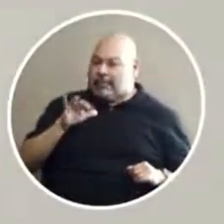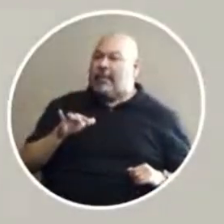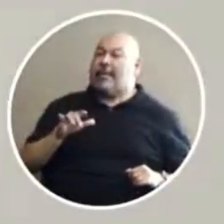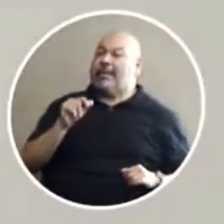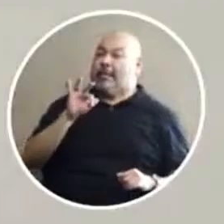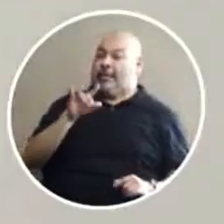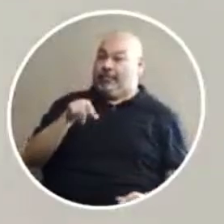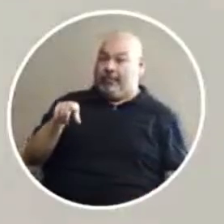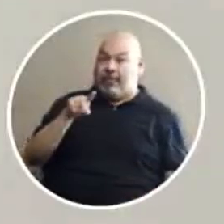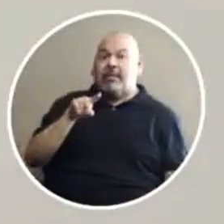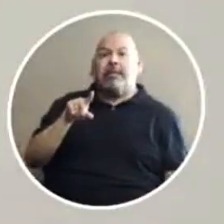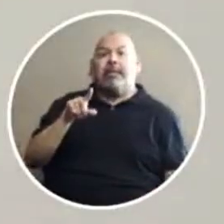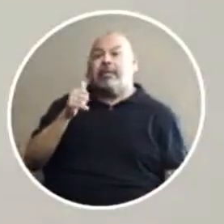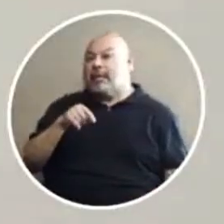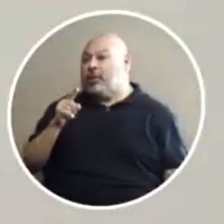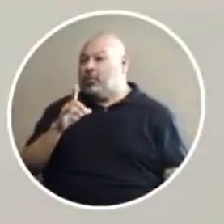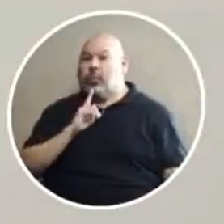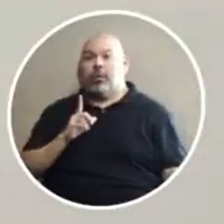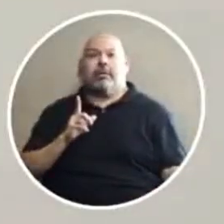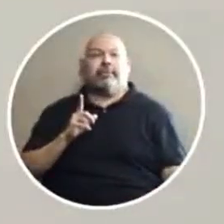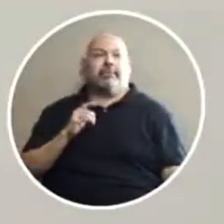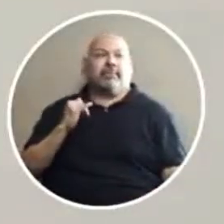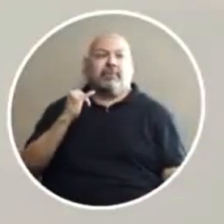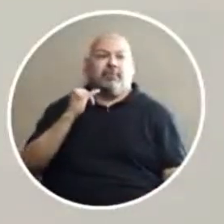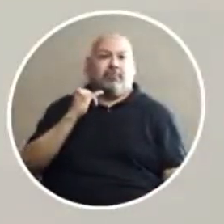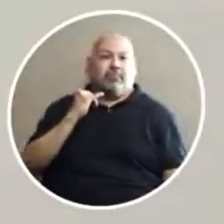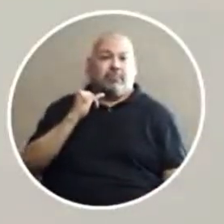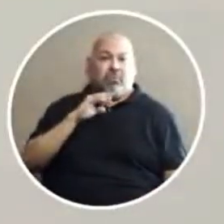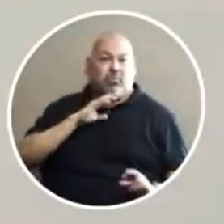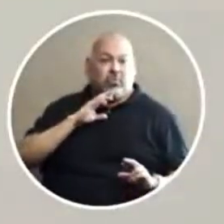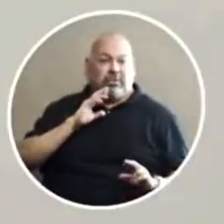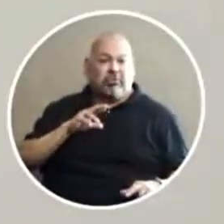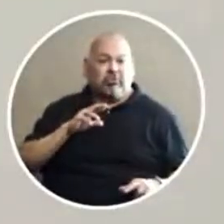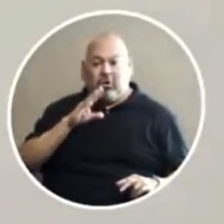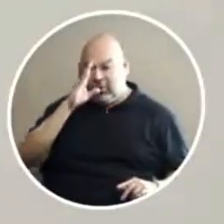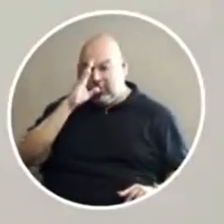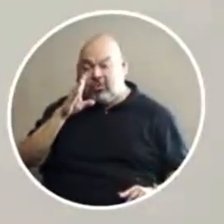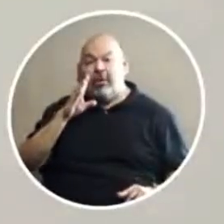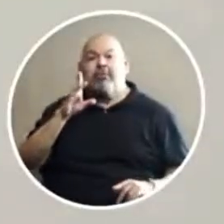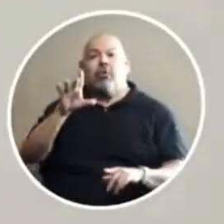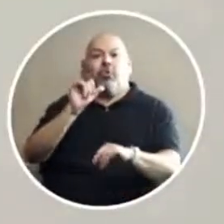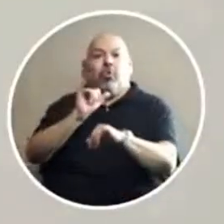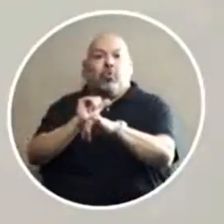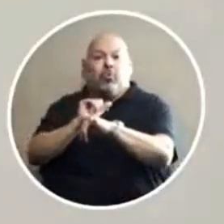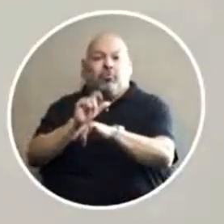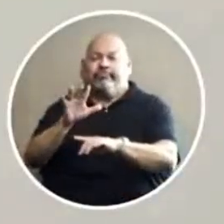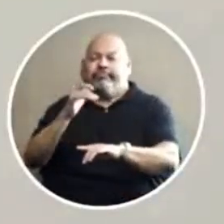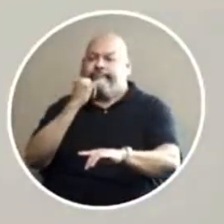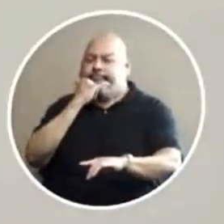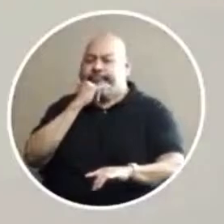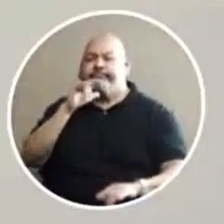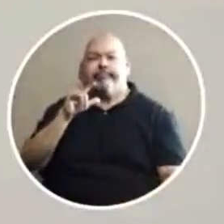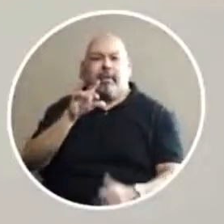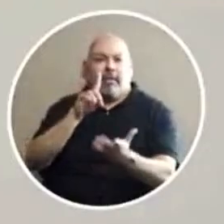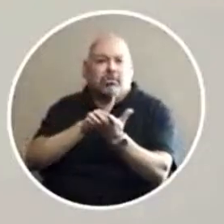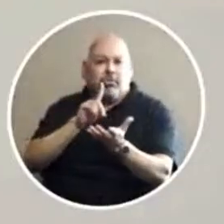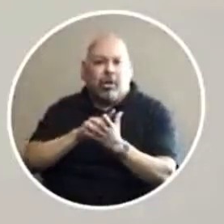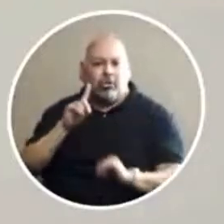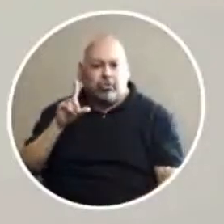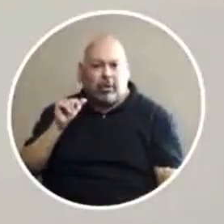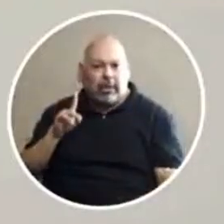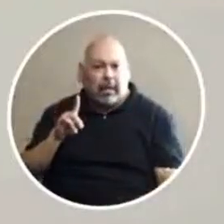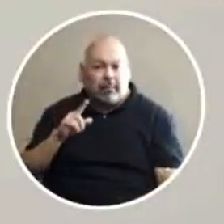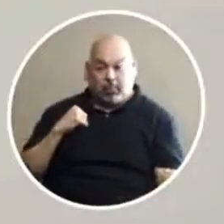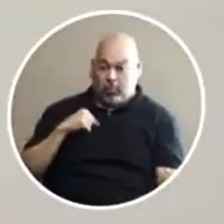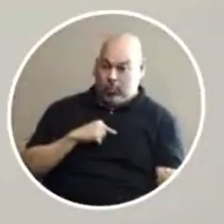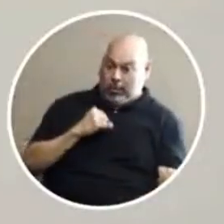if anyone receives the results directly from their laboratory where they tested and have not